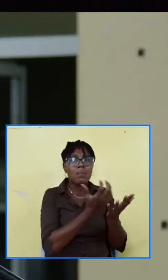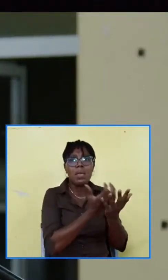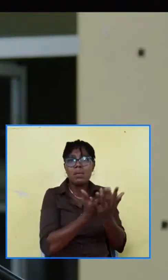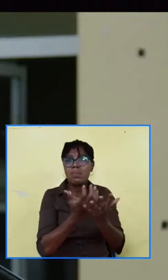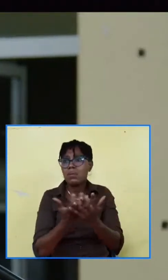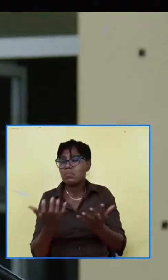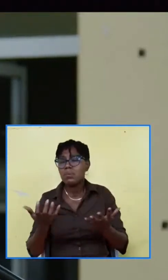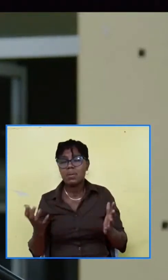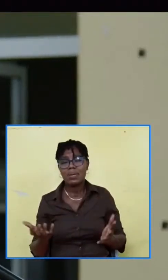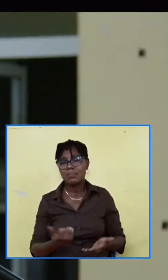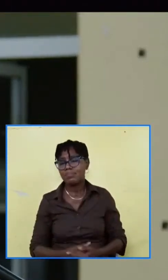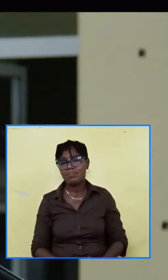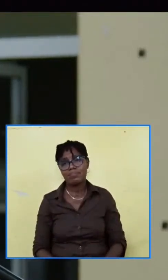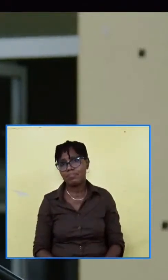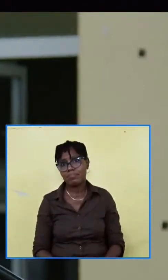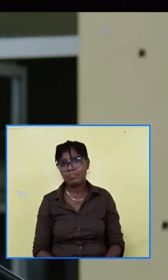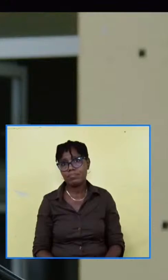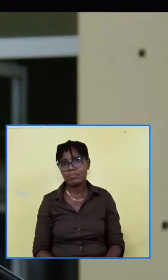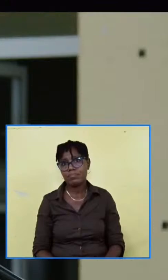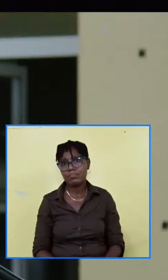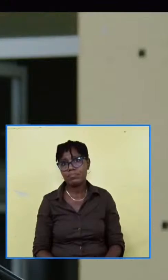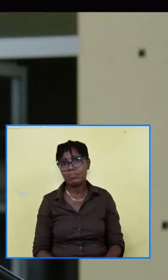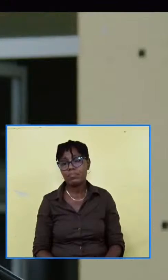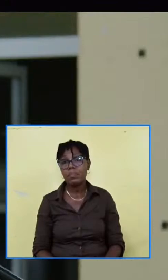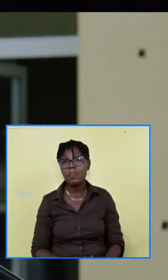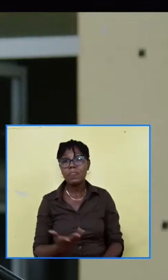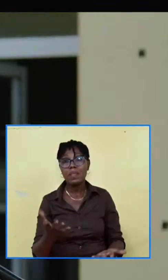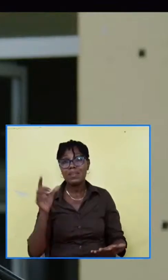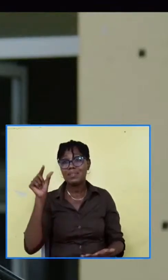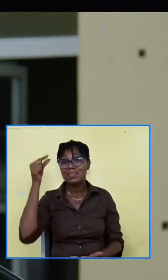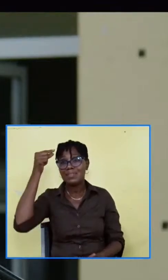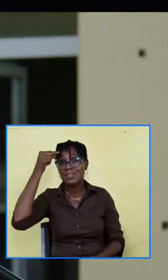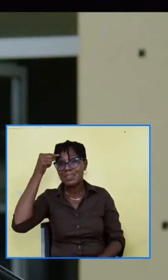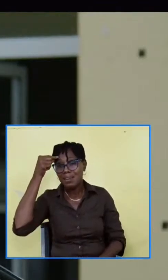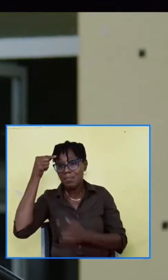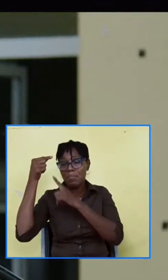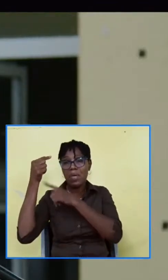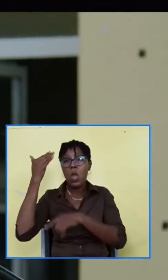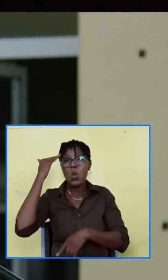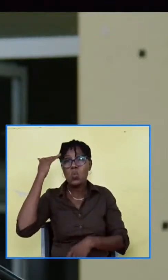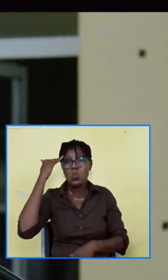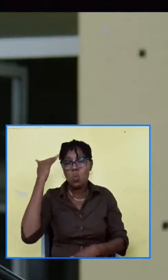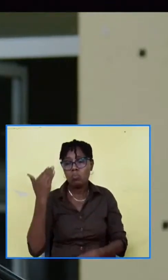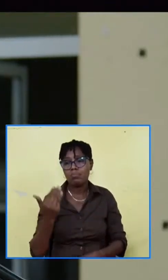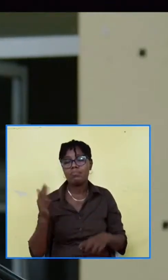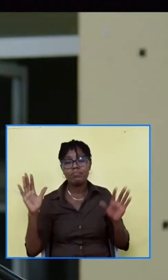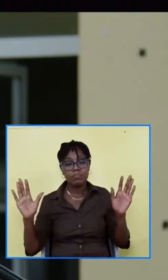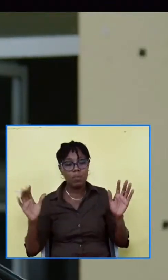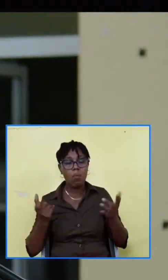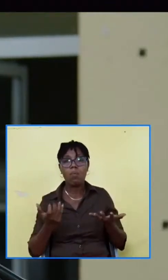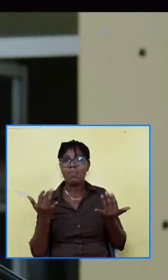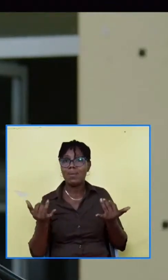knowing full well that these are the kind of things that are happening. I know I heard